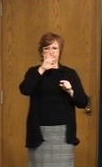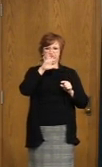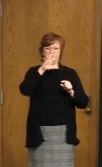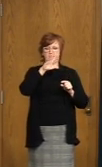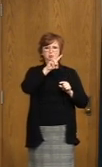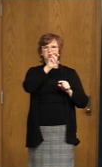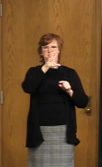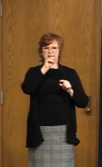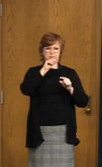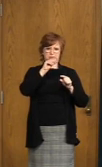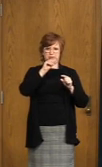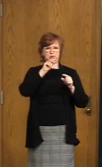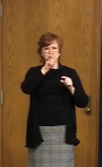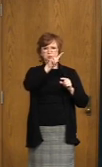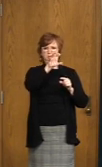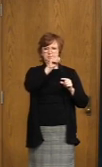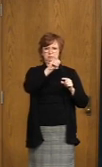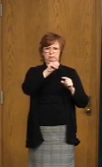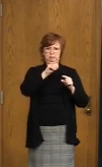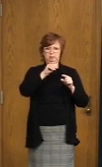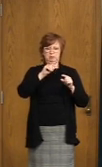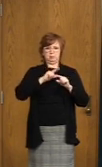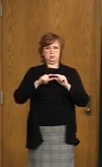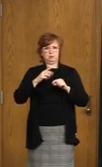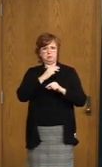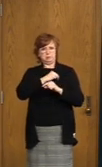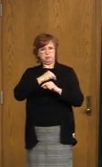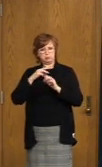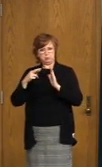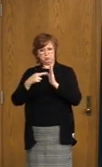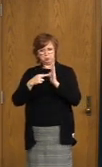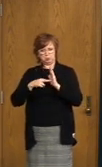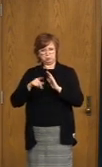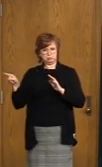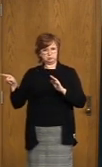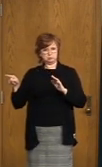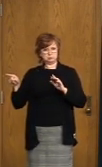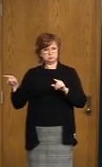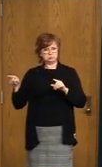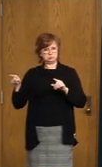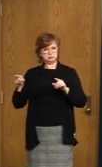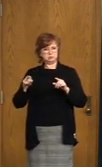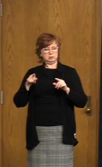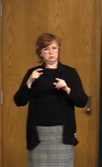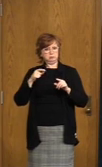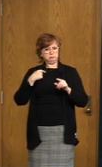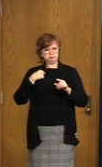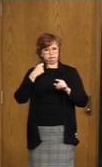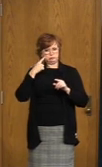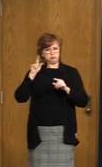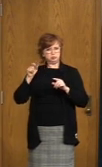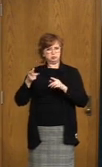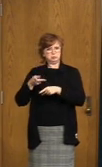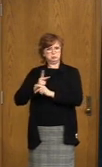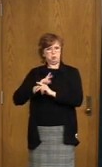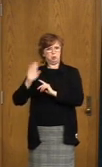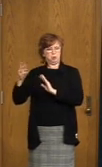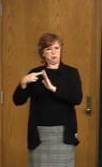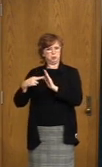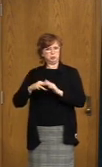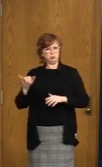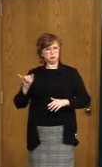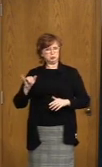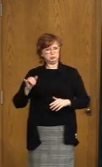rules in places elsewhere, and one would think that the provinces would be moving in unison on